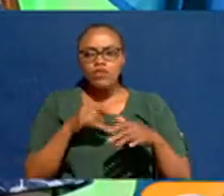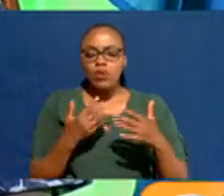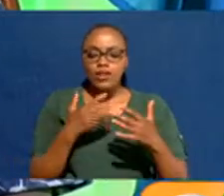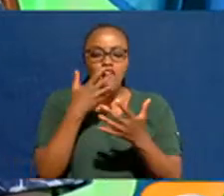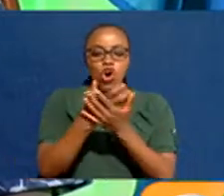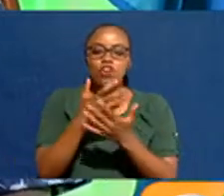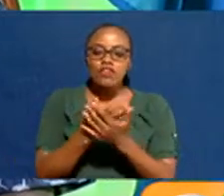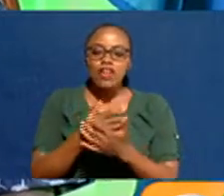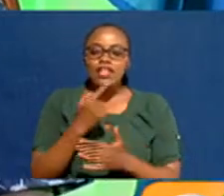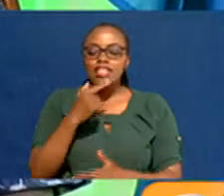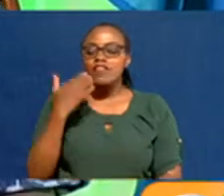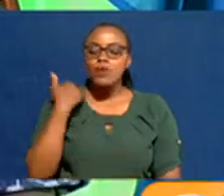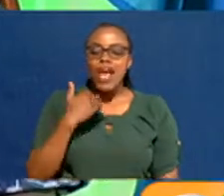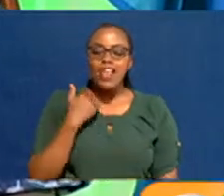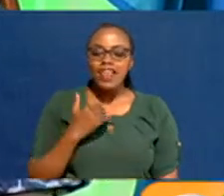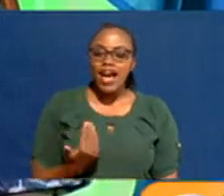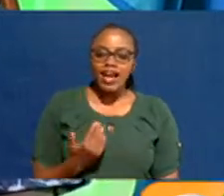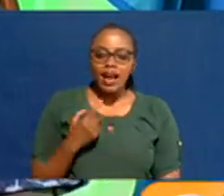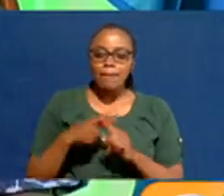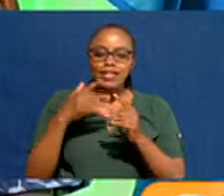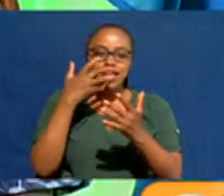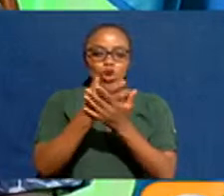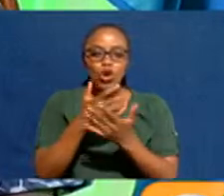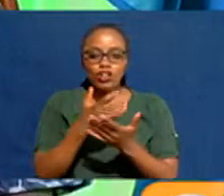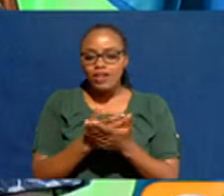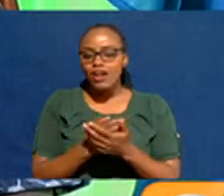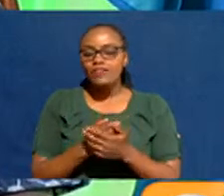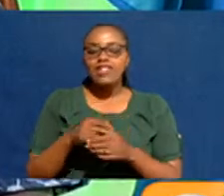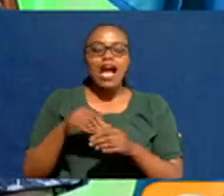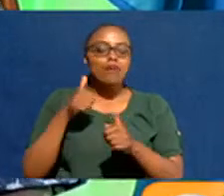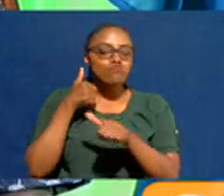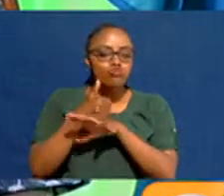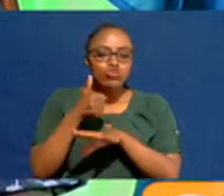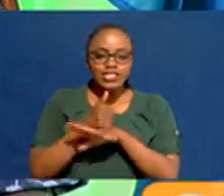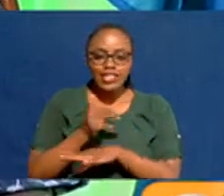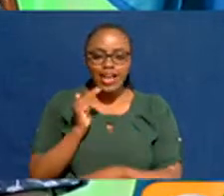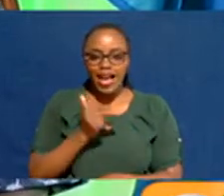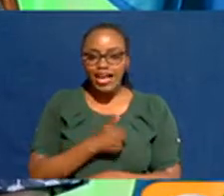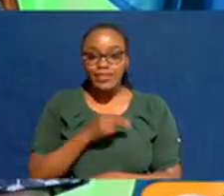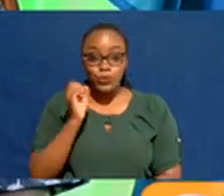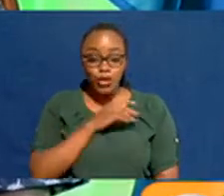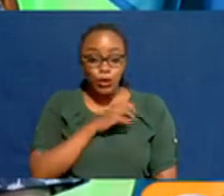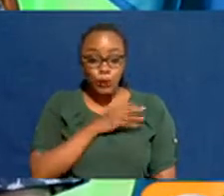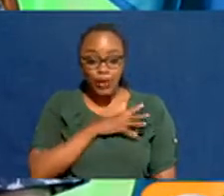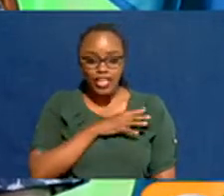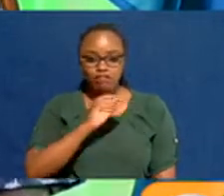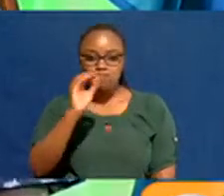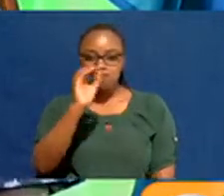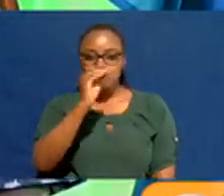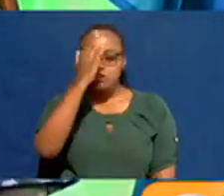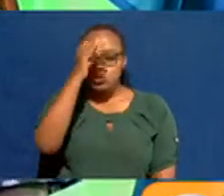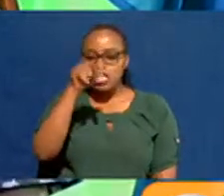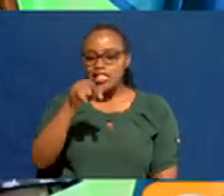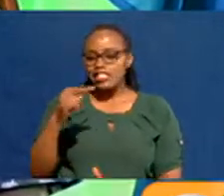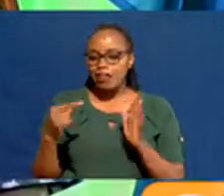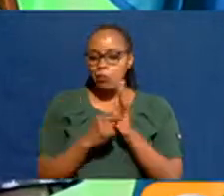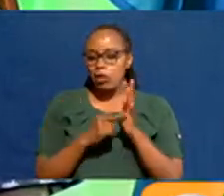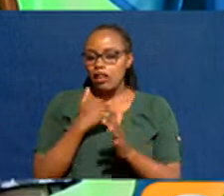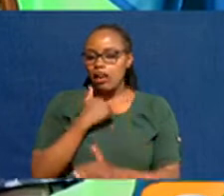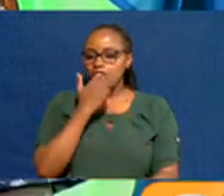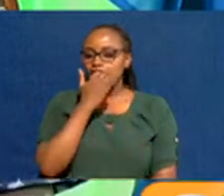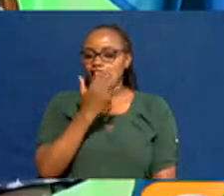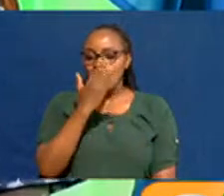evidence, calling us all sorts of names without evidence, we did not complain, because it would have been a useless venture to